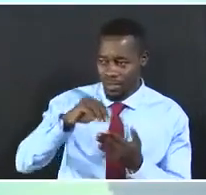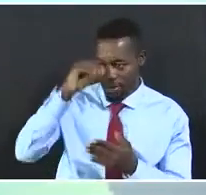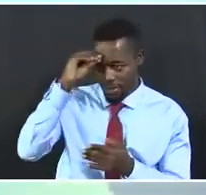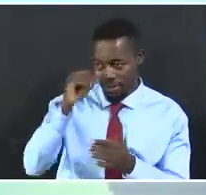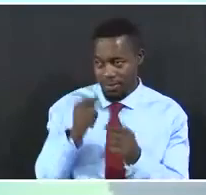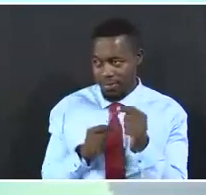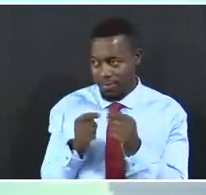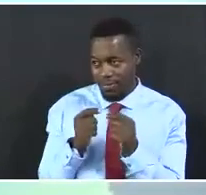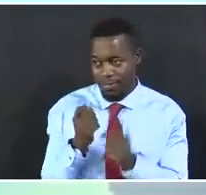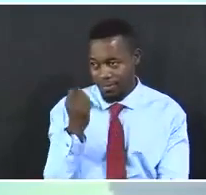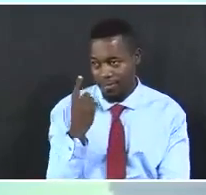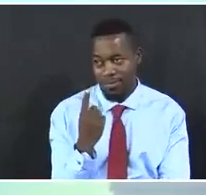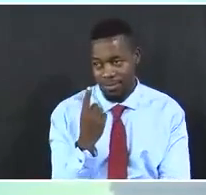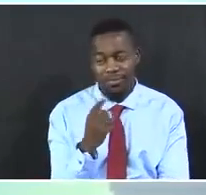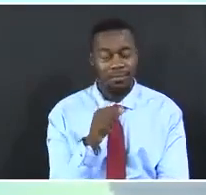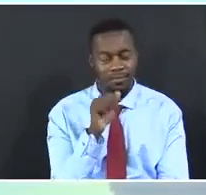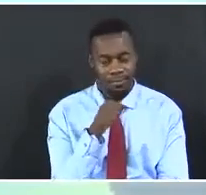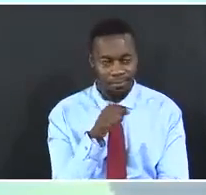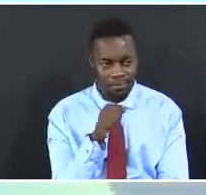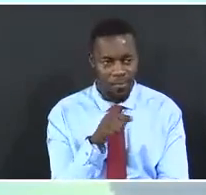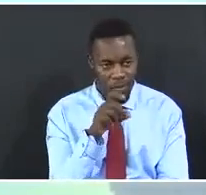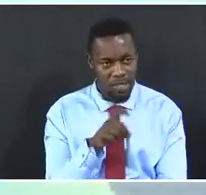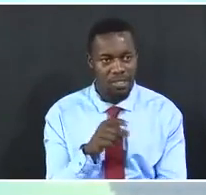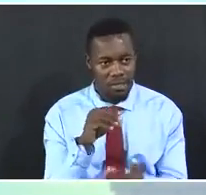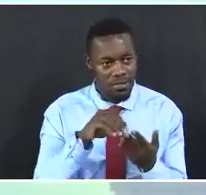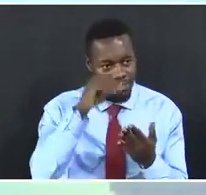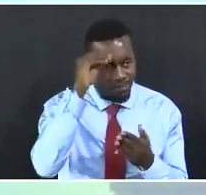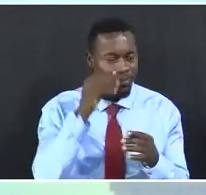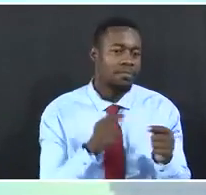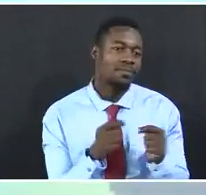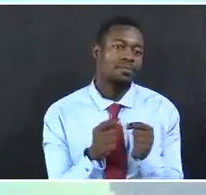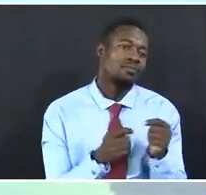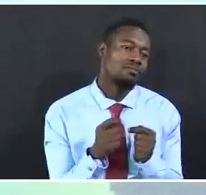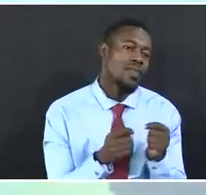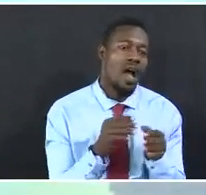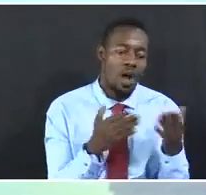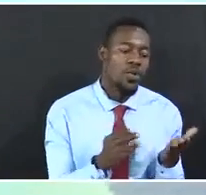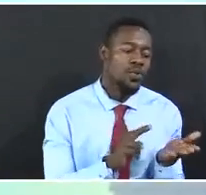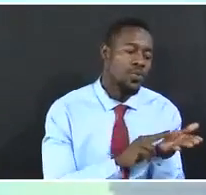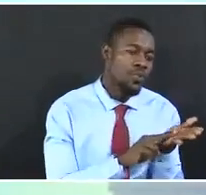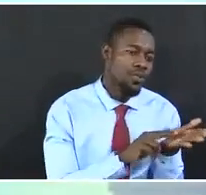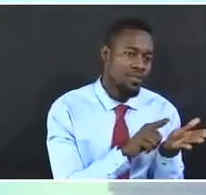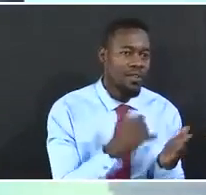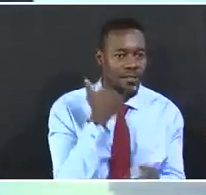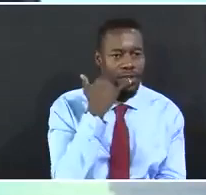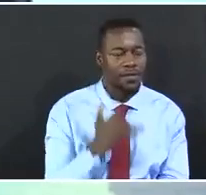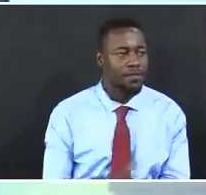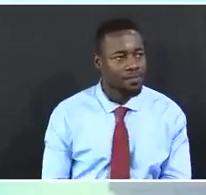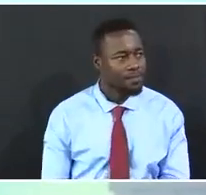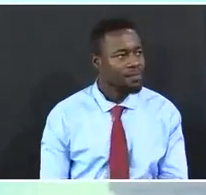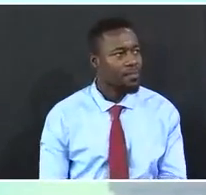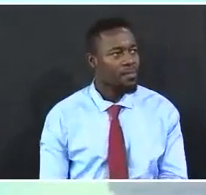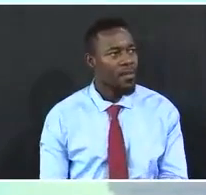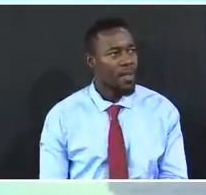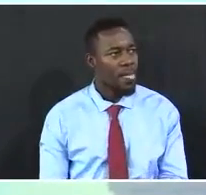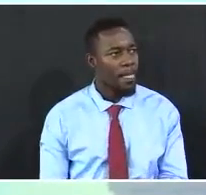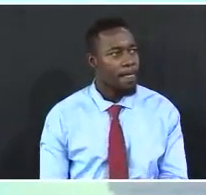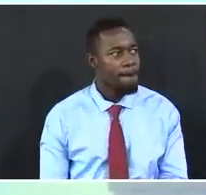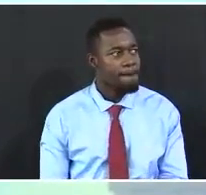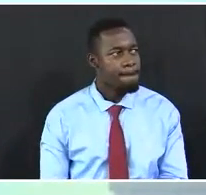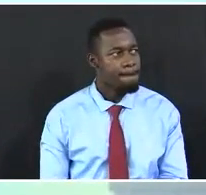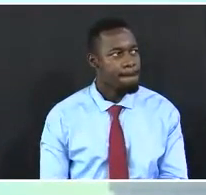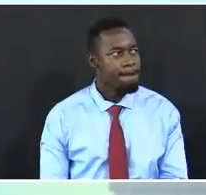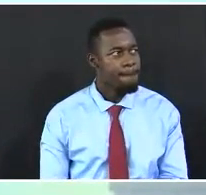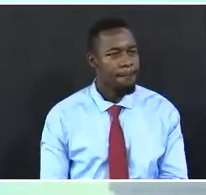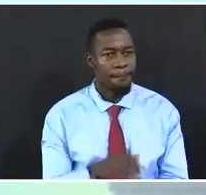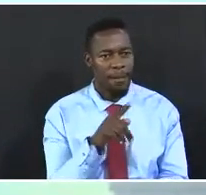how much time you actually spend, okay? Guessing at that screen. Then you know that you are putting so much time on that and